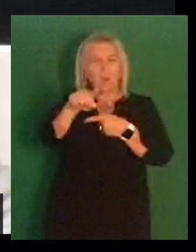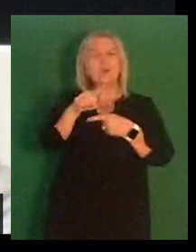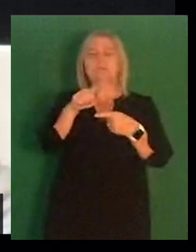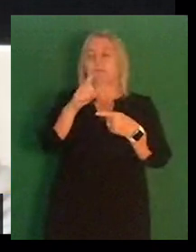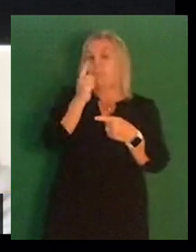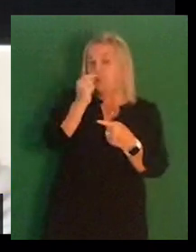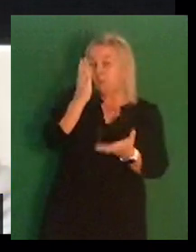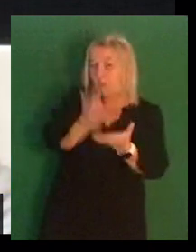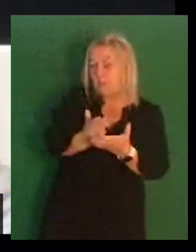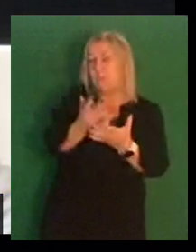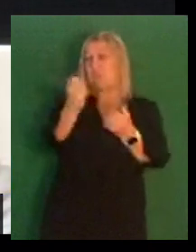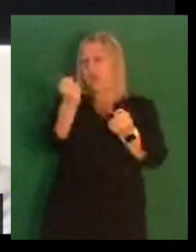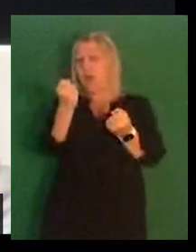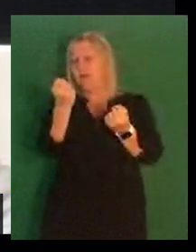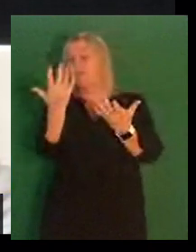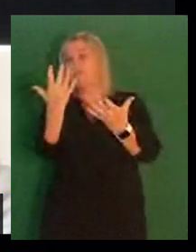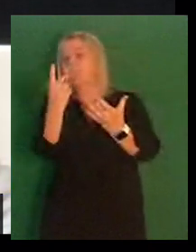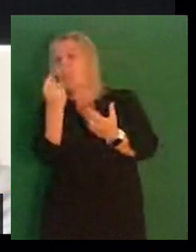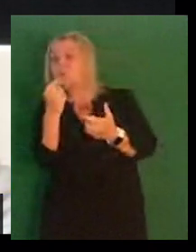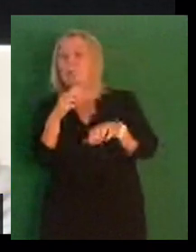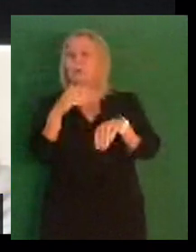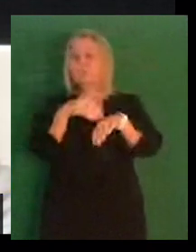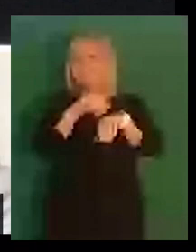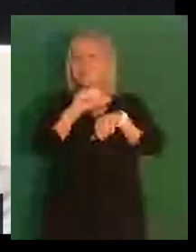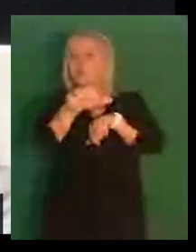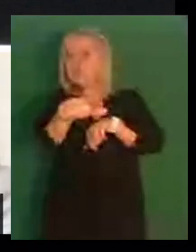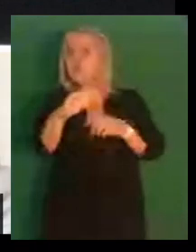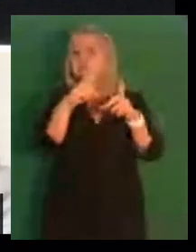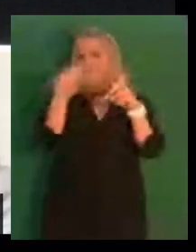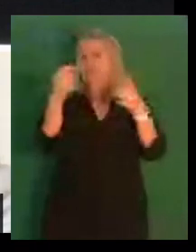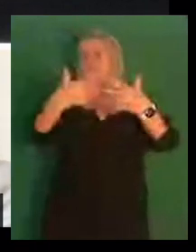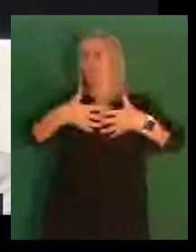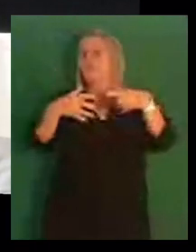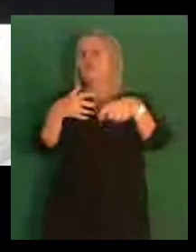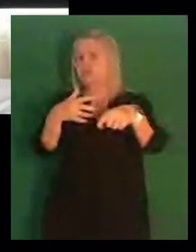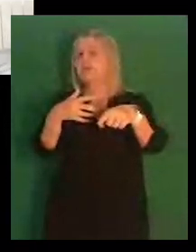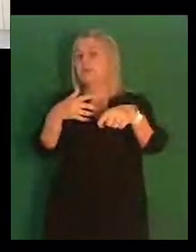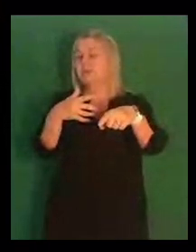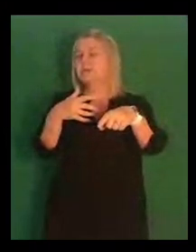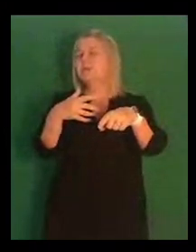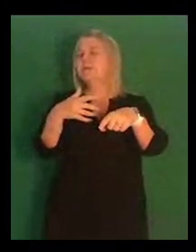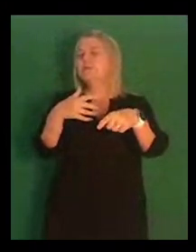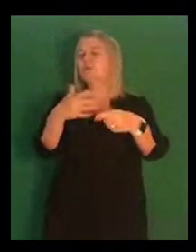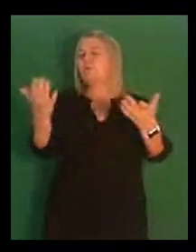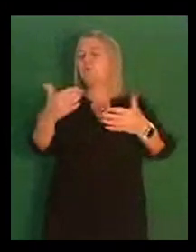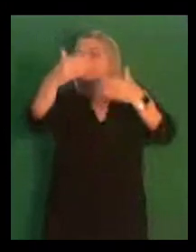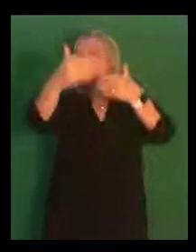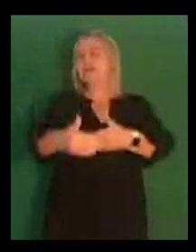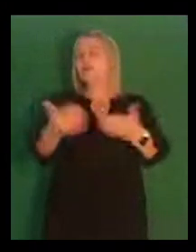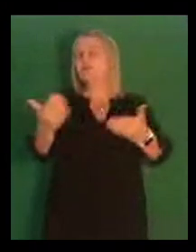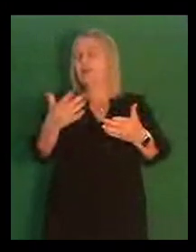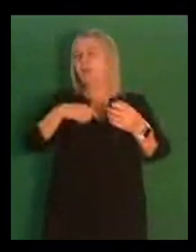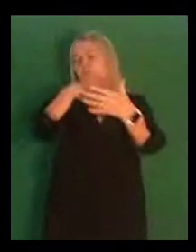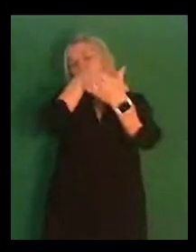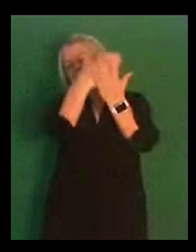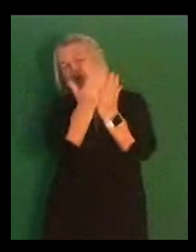the consequences of digital technology. So today's session is about intersections, and what we're keen to do, I think,